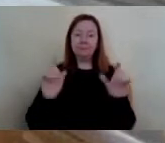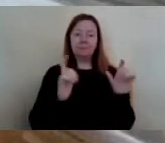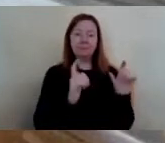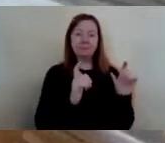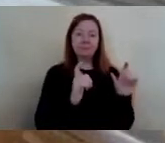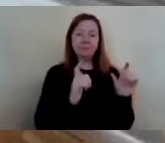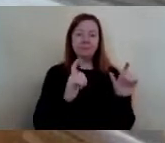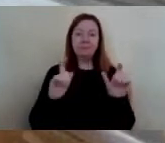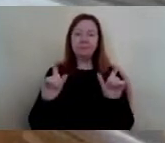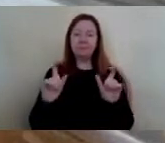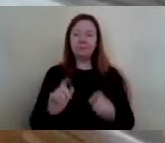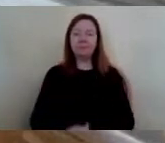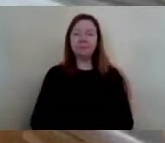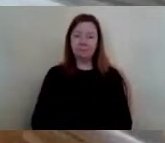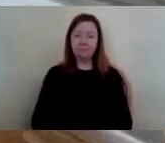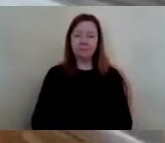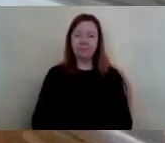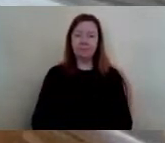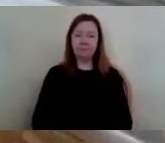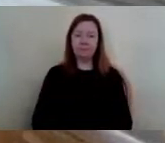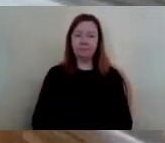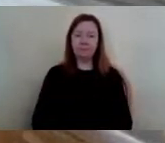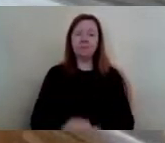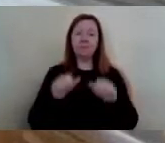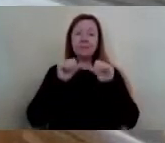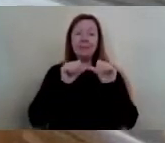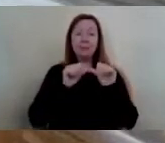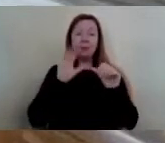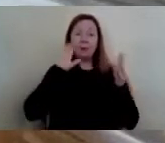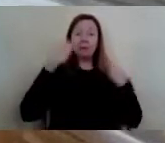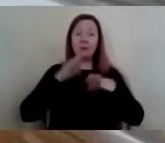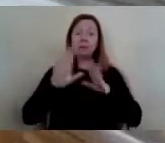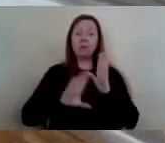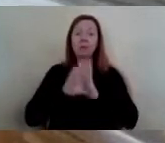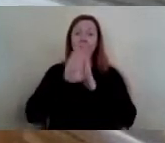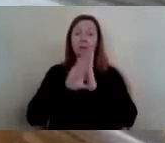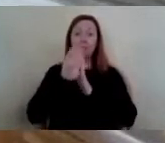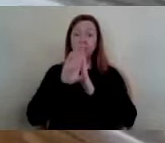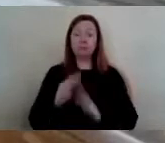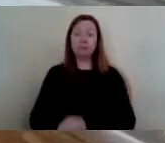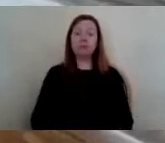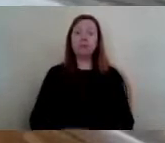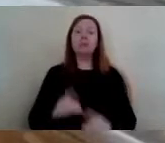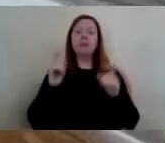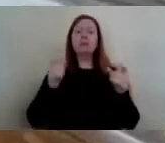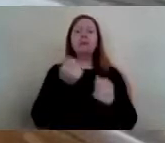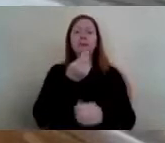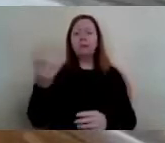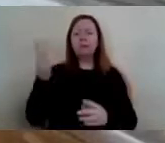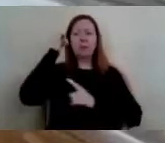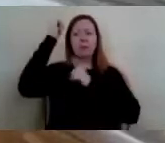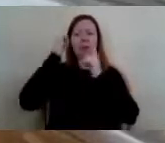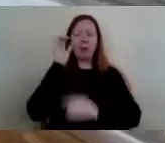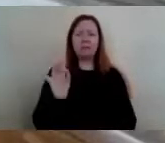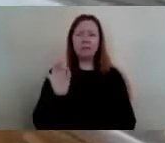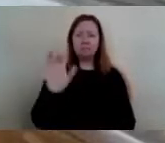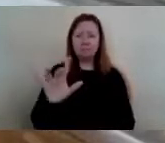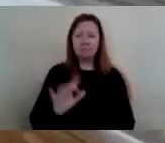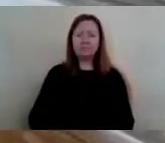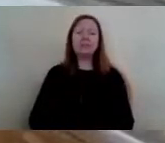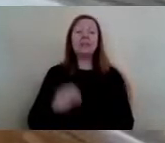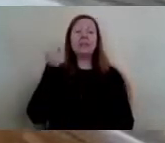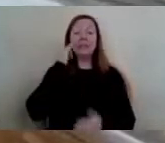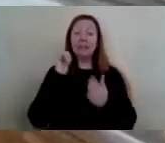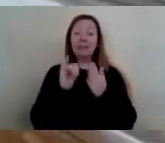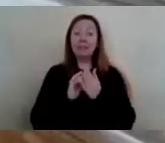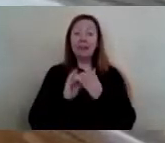turn, and center. I want you to keep going, focusing on your posture. I'm gonna give you a couple of thoughts here. If that rotation